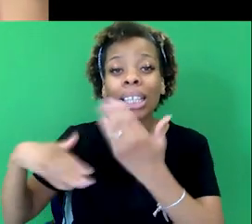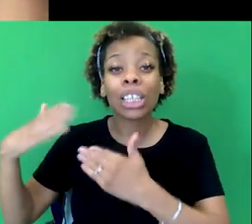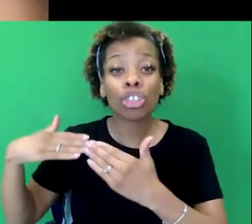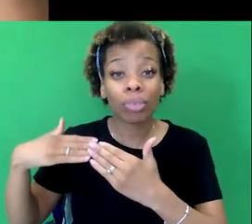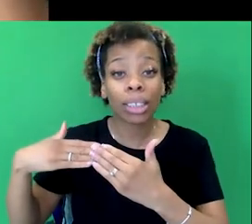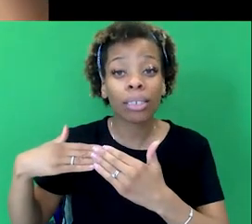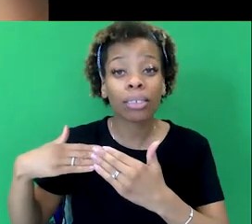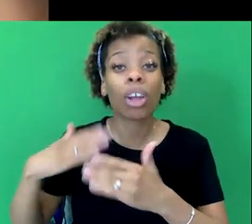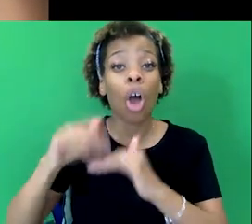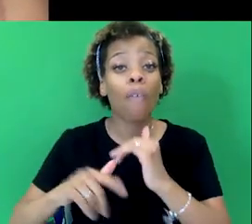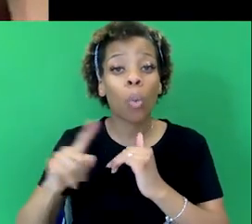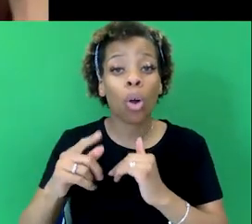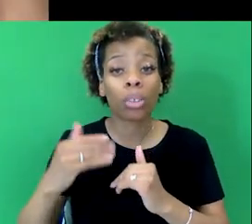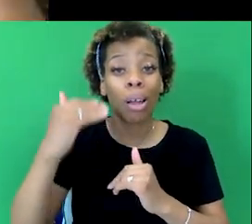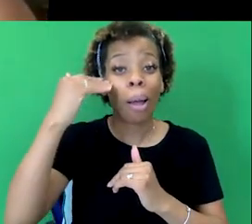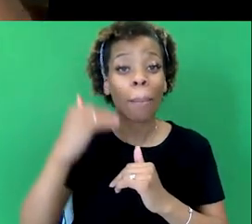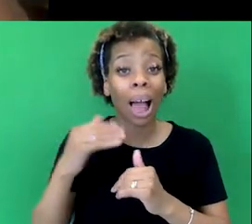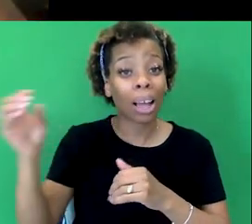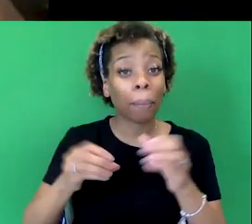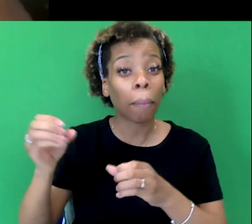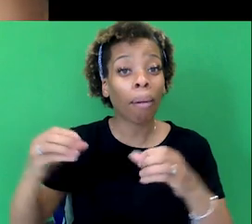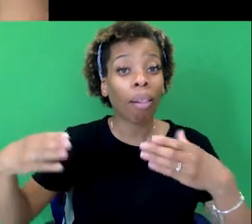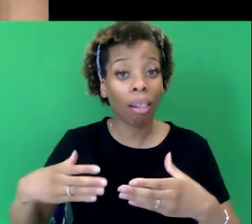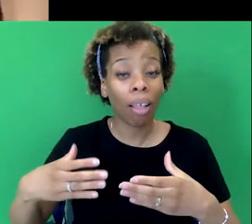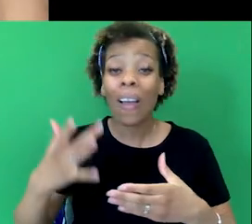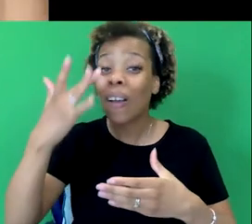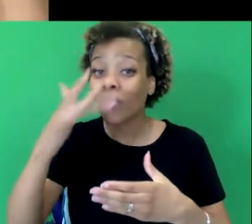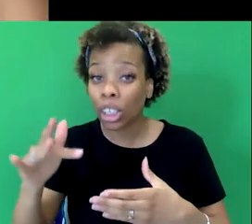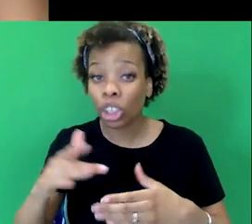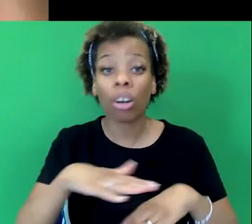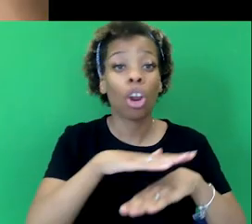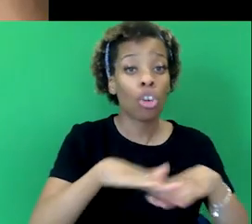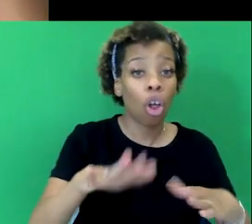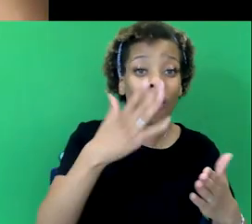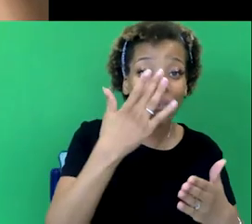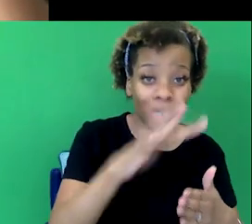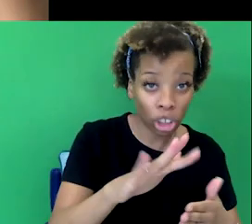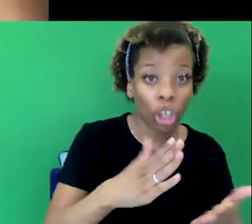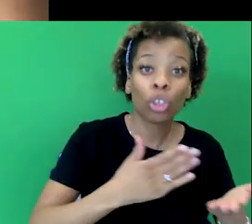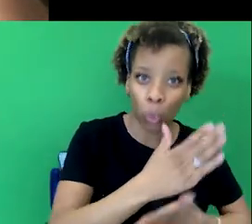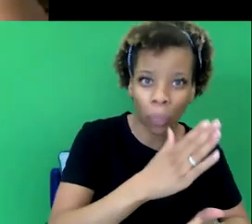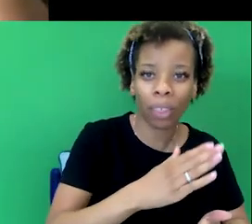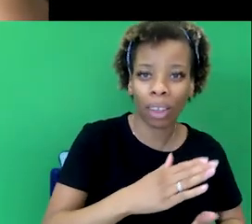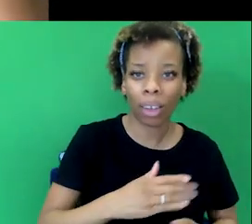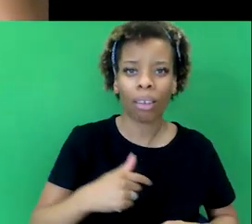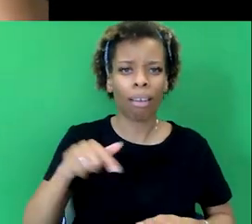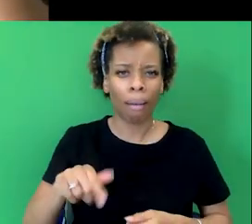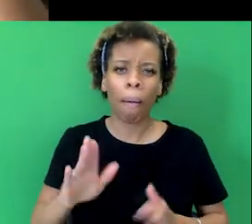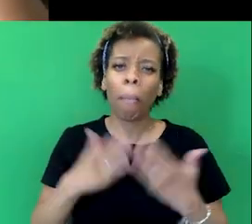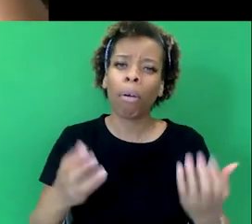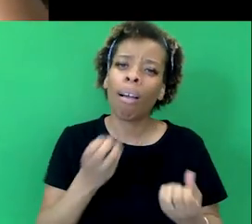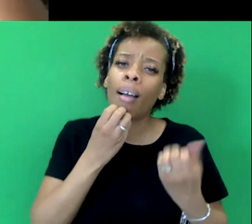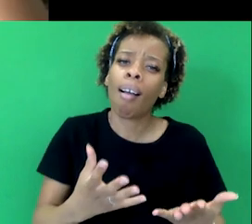of the Black presence with fiction and non-fiction. It's like it's going to be the sort of book I would have liked with nice